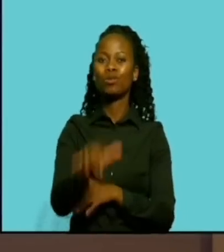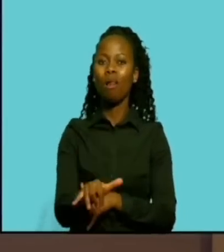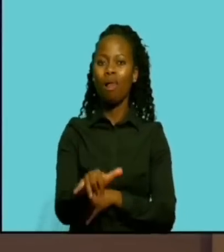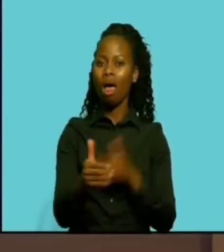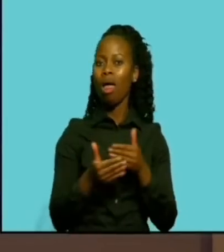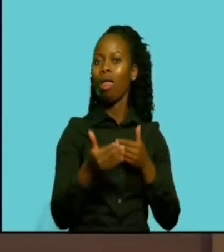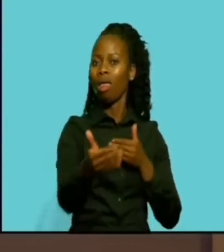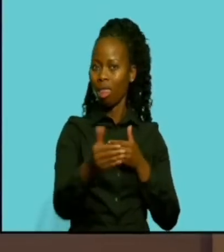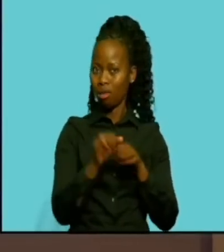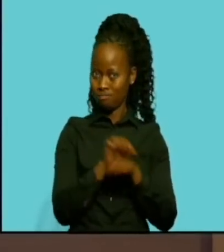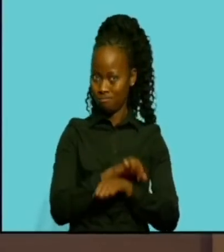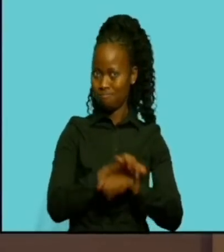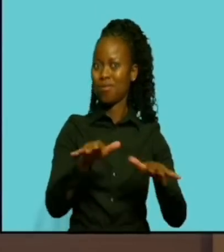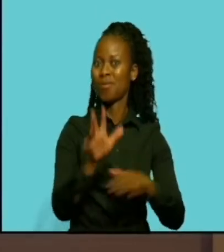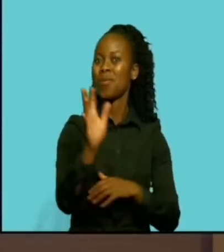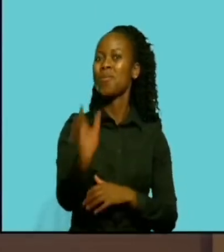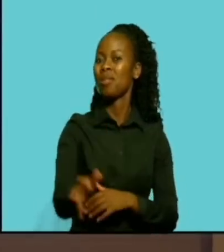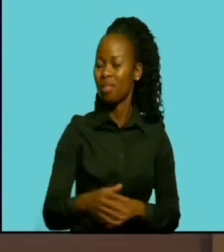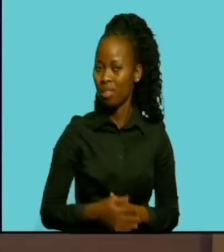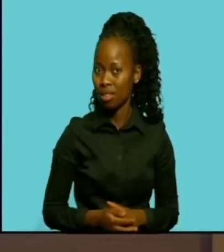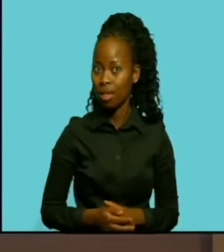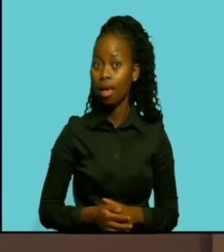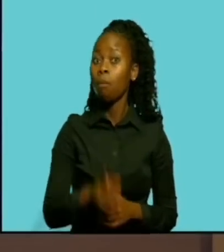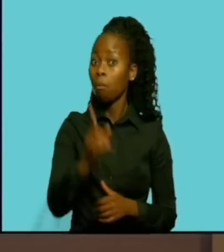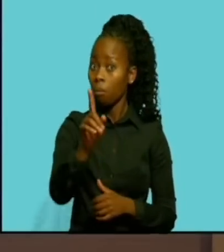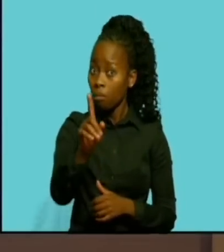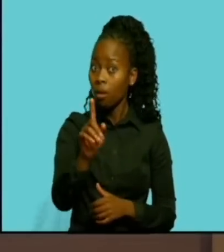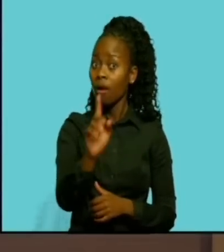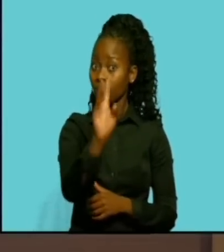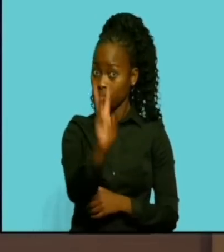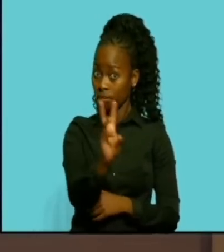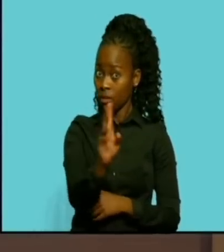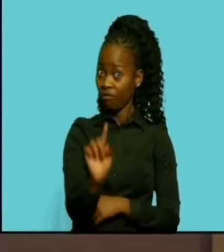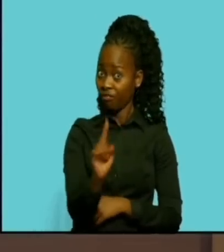about. We will be running tests. We will